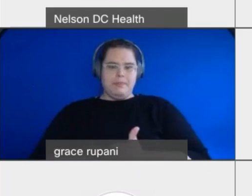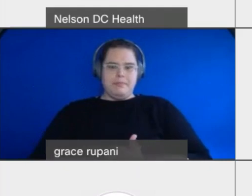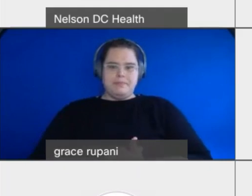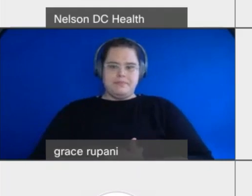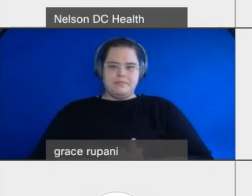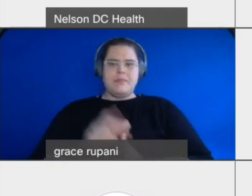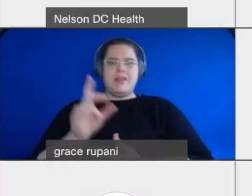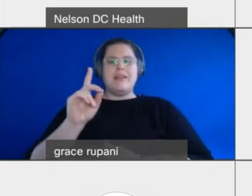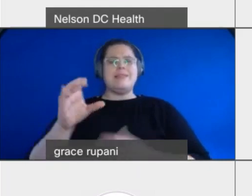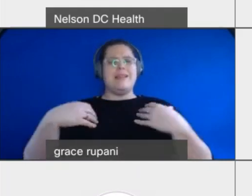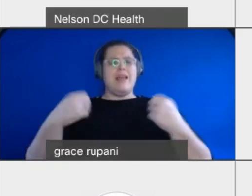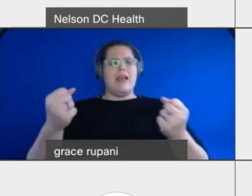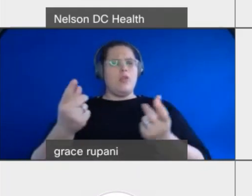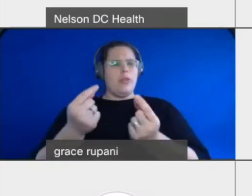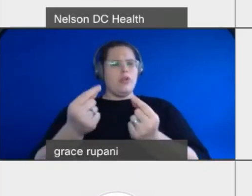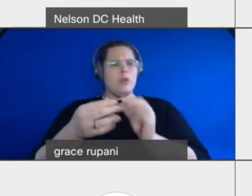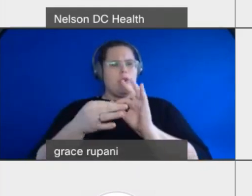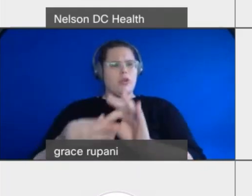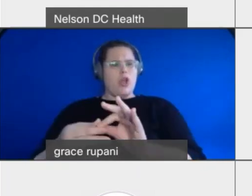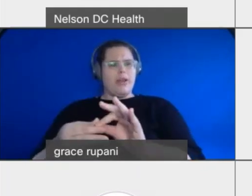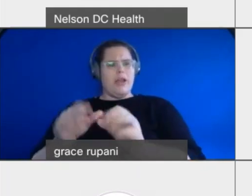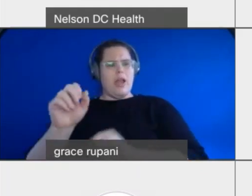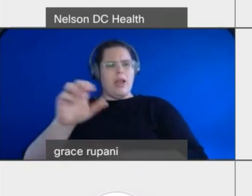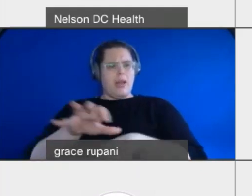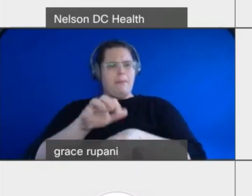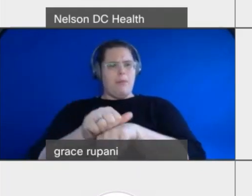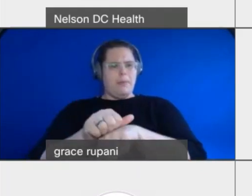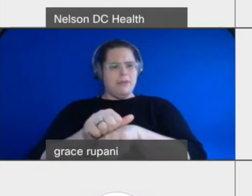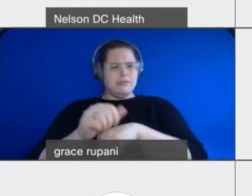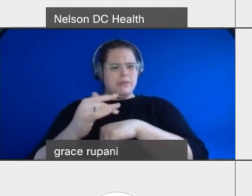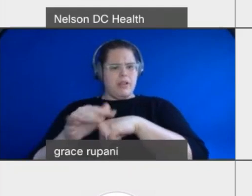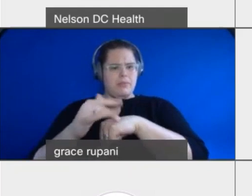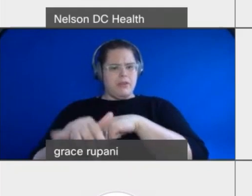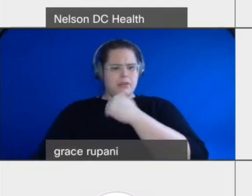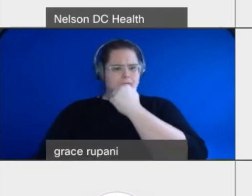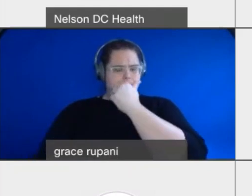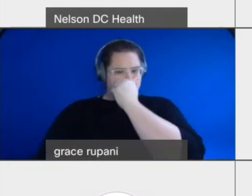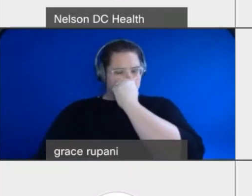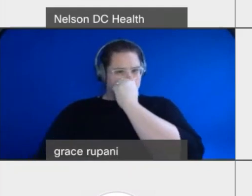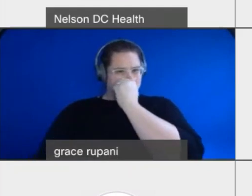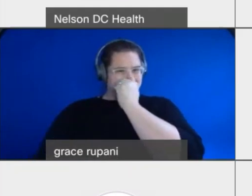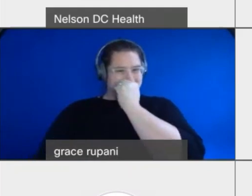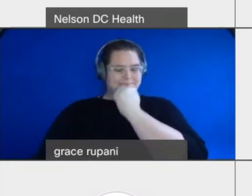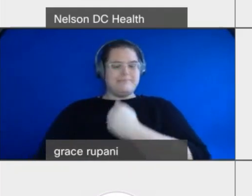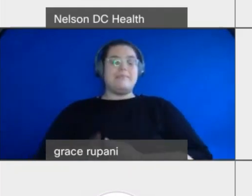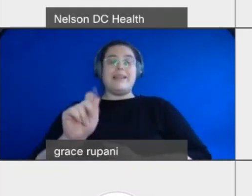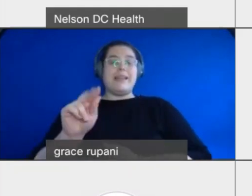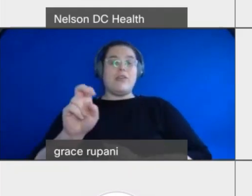appointments? Hi, Director Reese, this is Karen. I'm here. Very good.